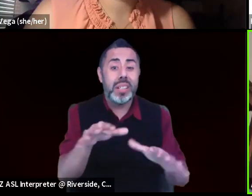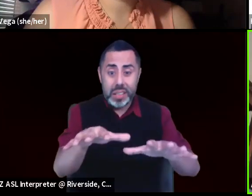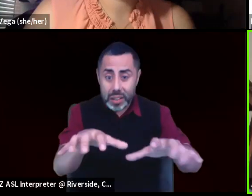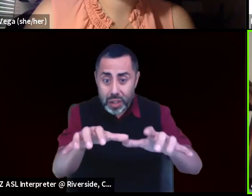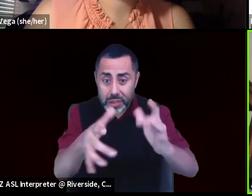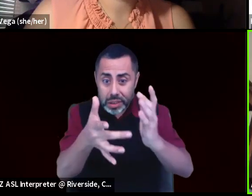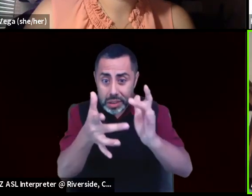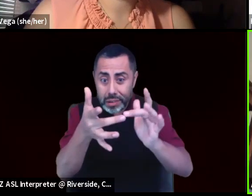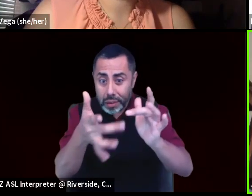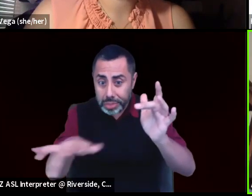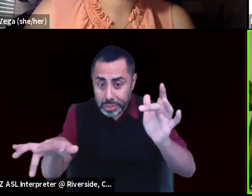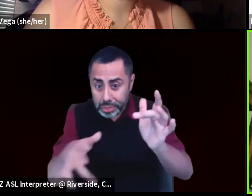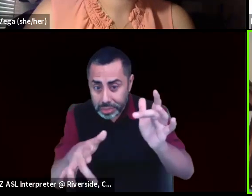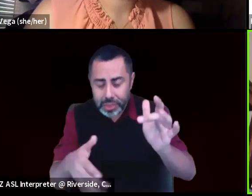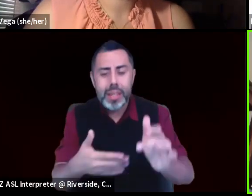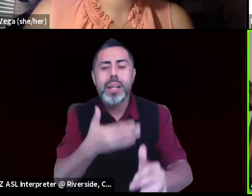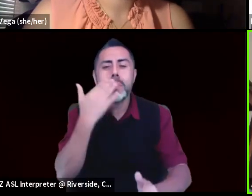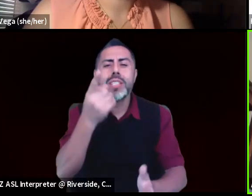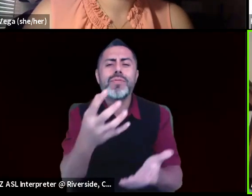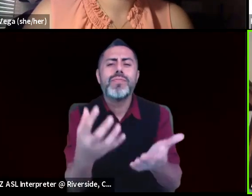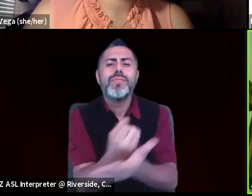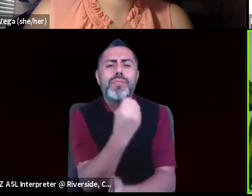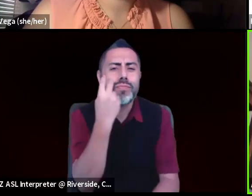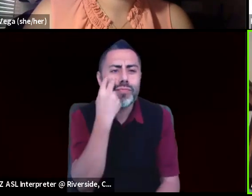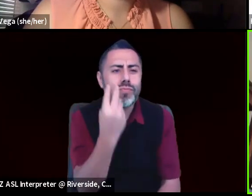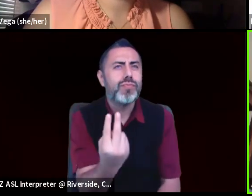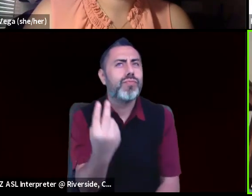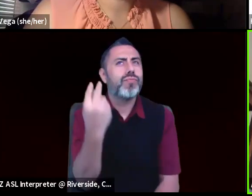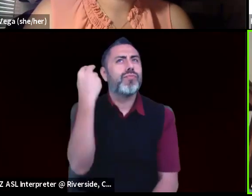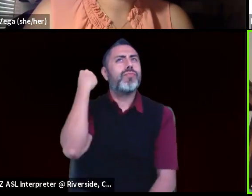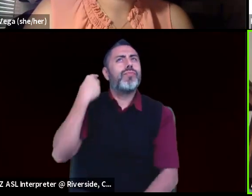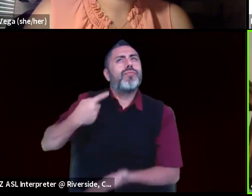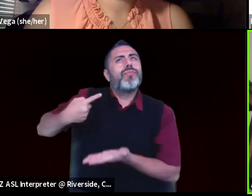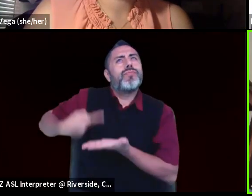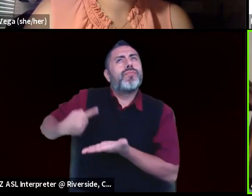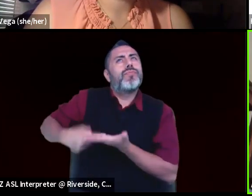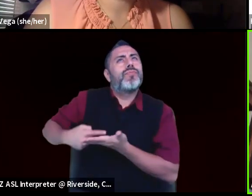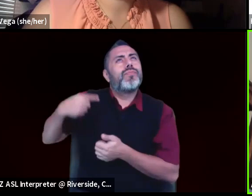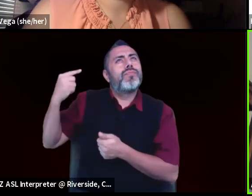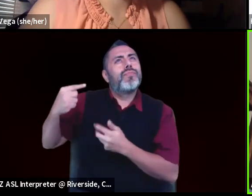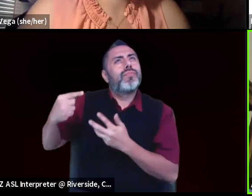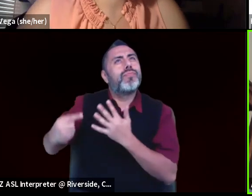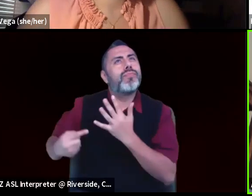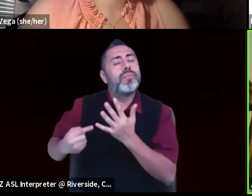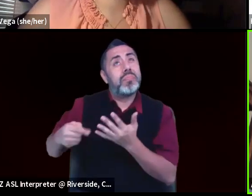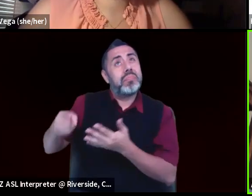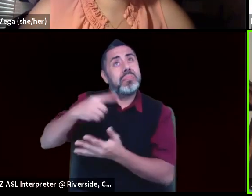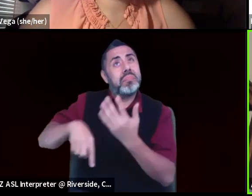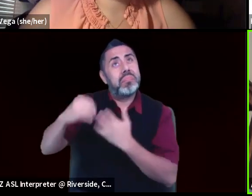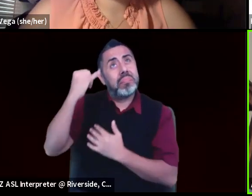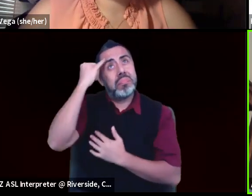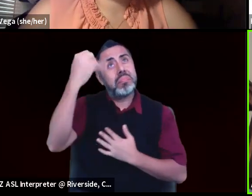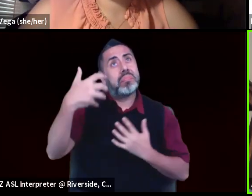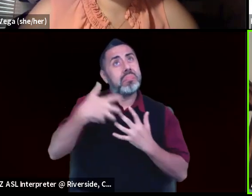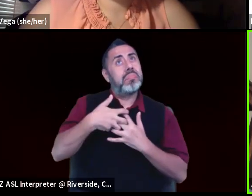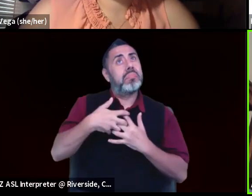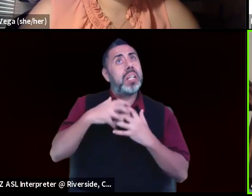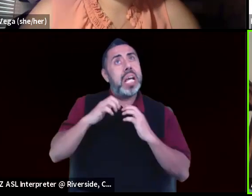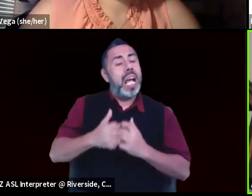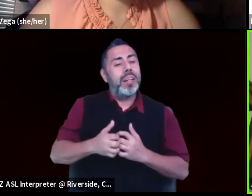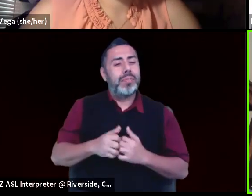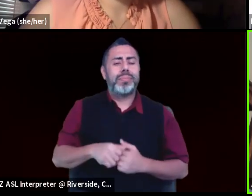far and where those ideas land for you. You are in good company today. We have had thousands of people joining us for